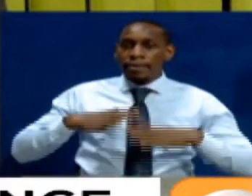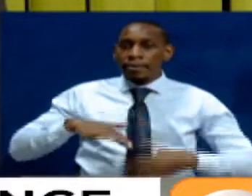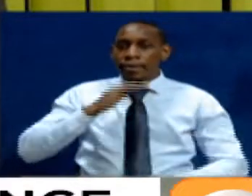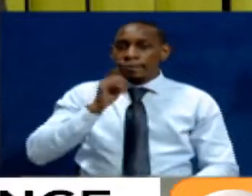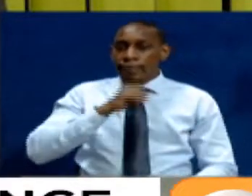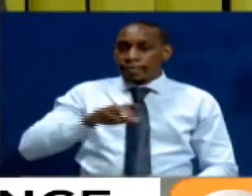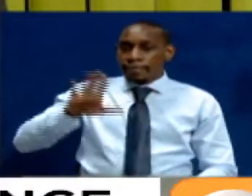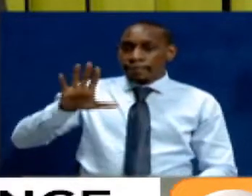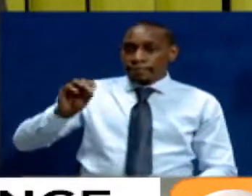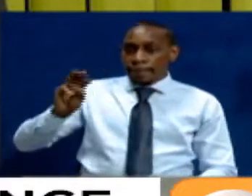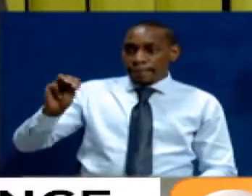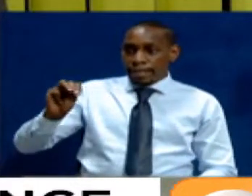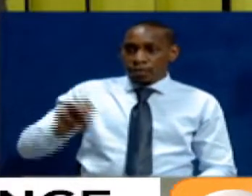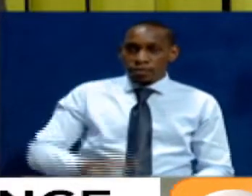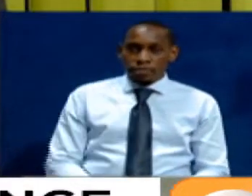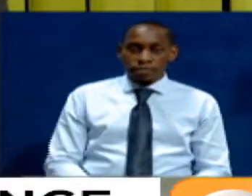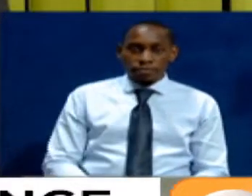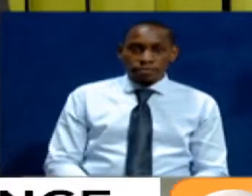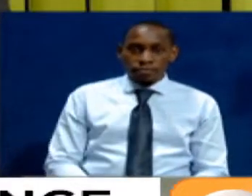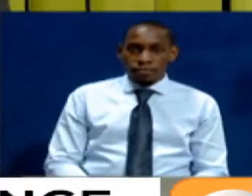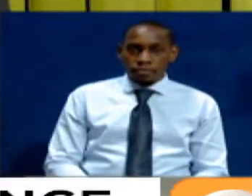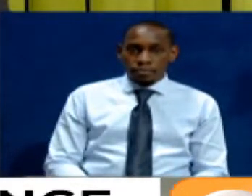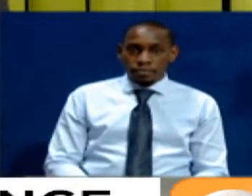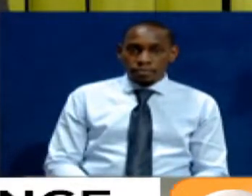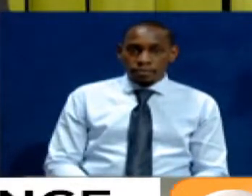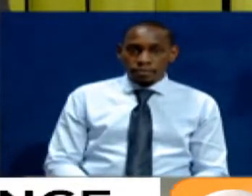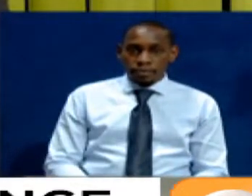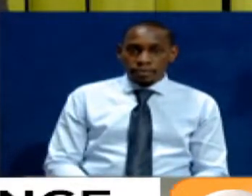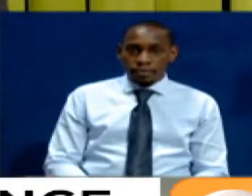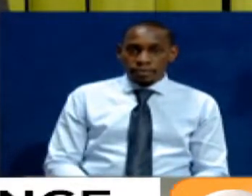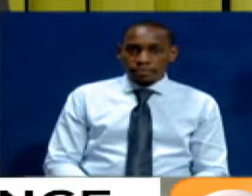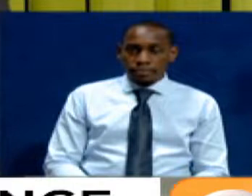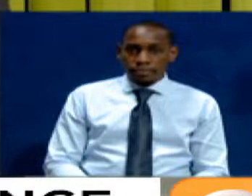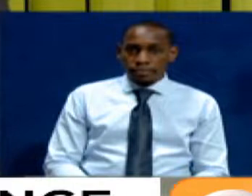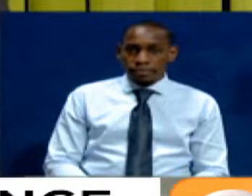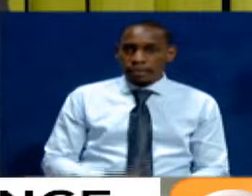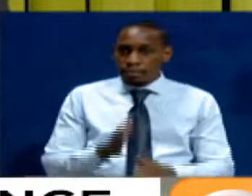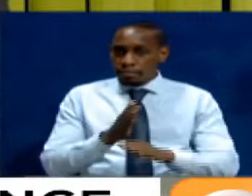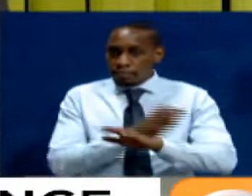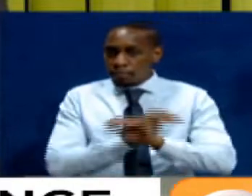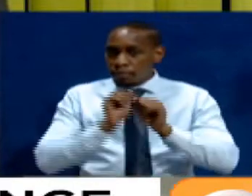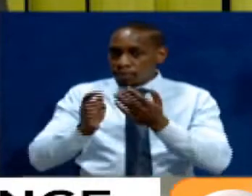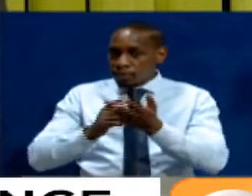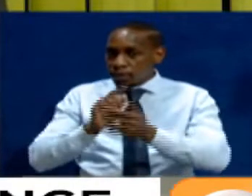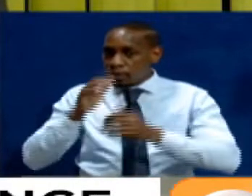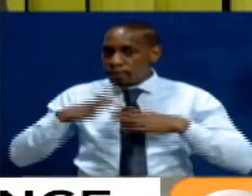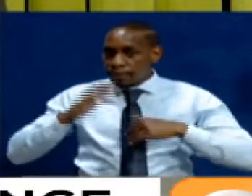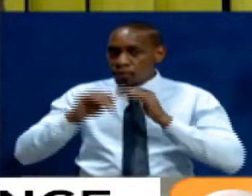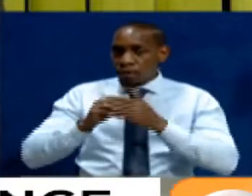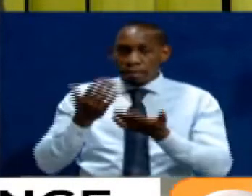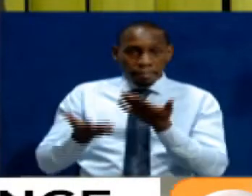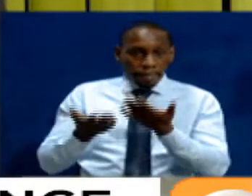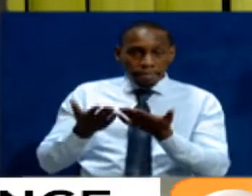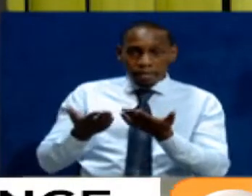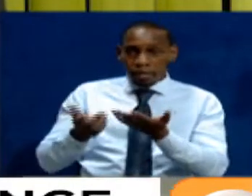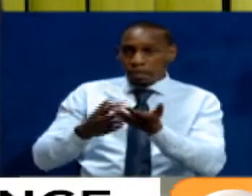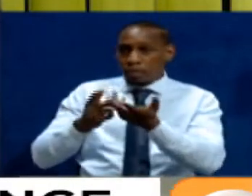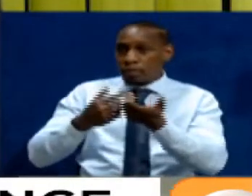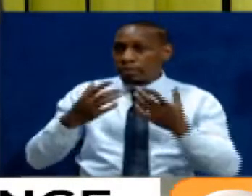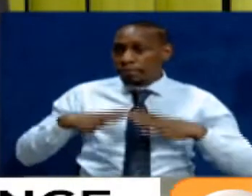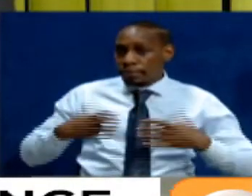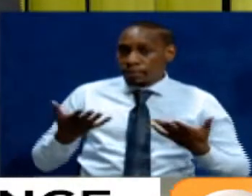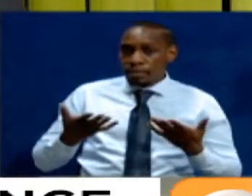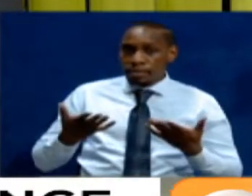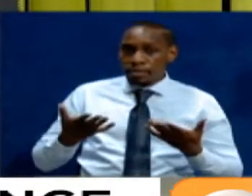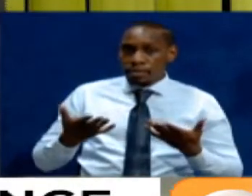million. I don't know whether those days you could count everybody. That means they maybe lost more because they couldn't count